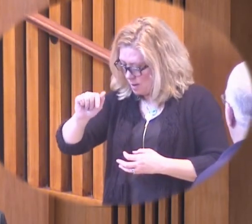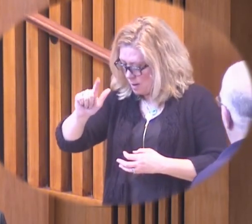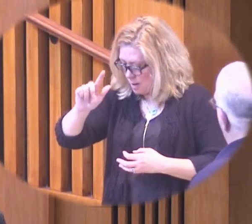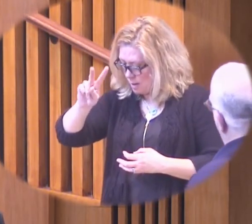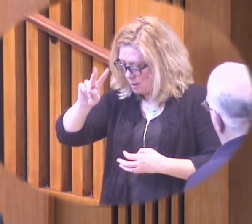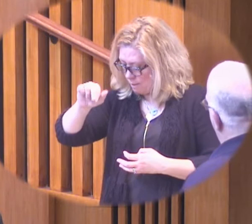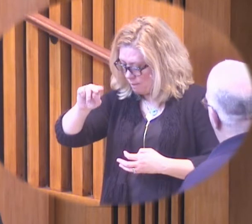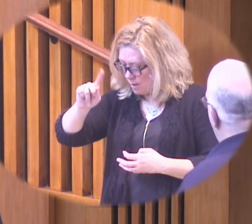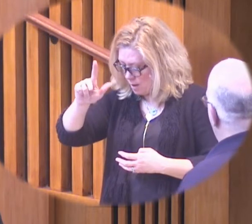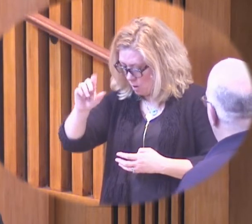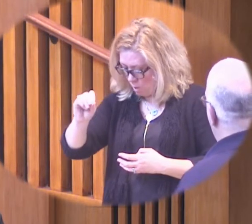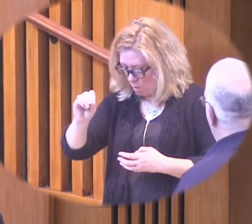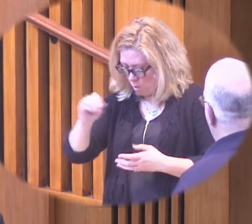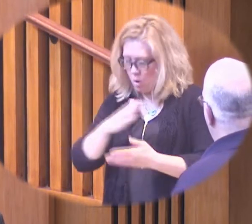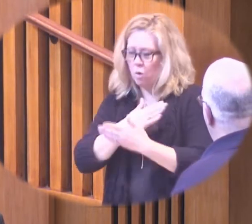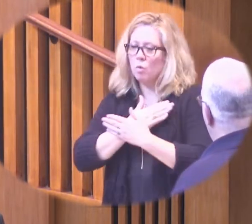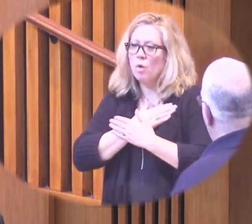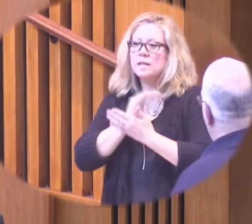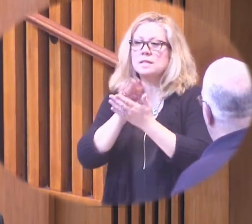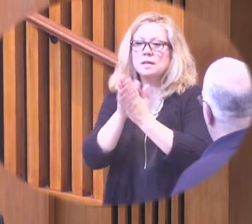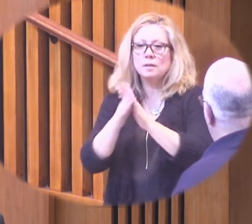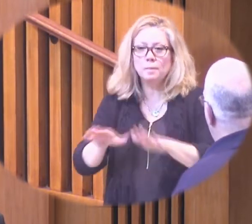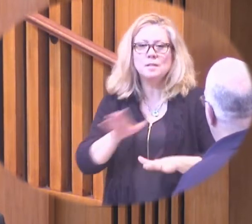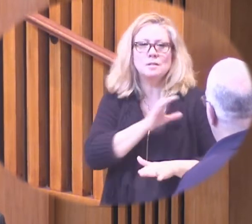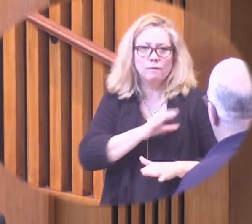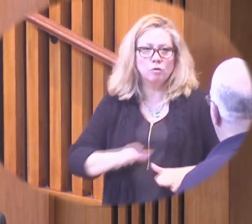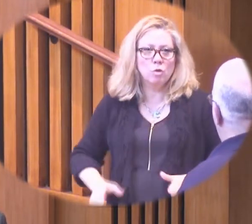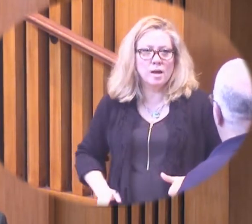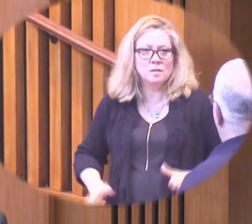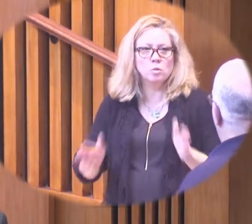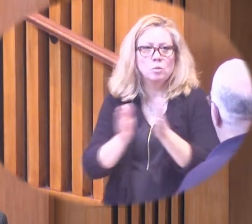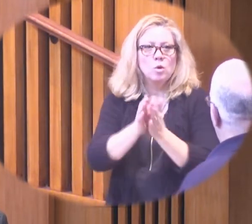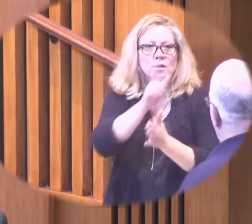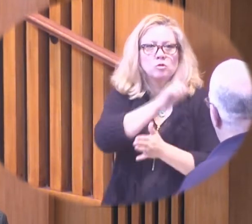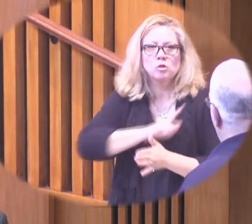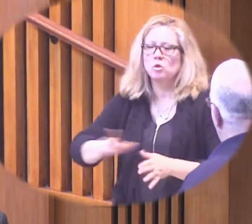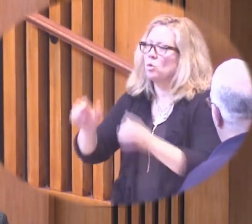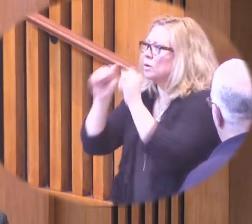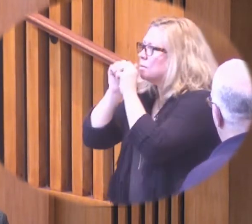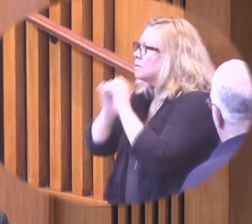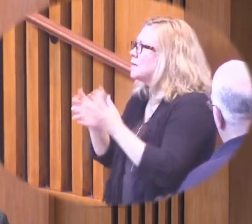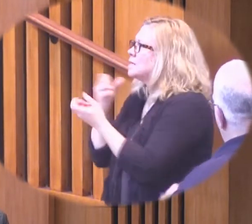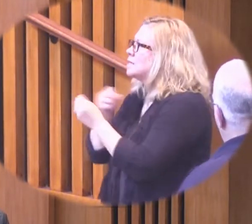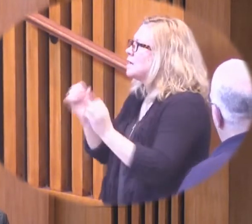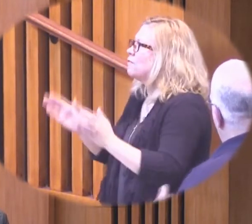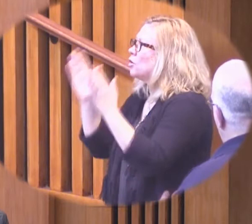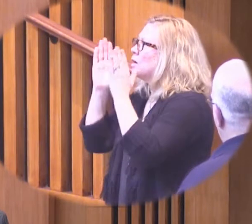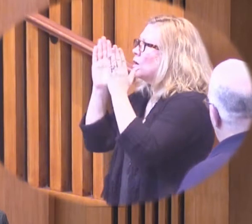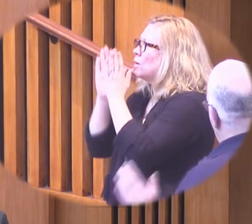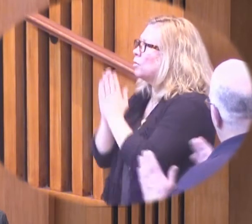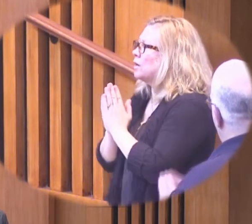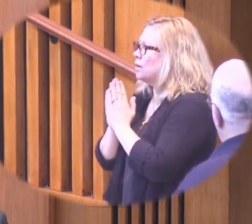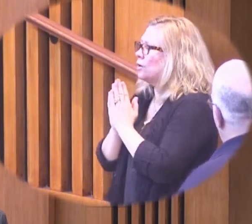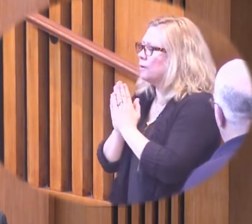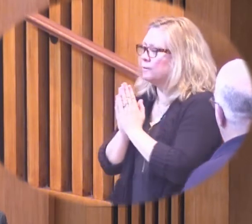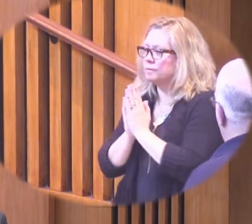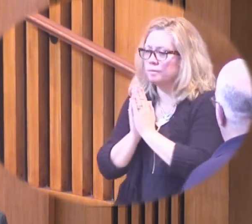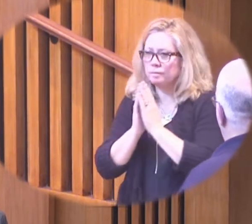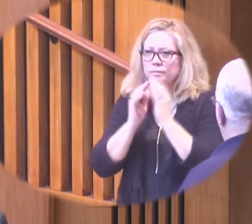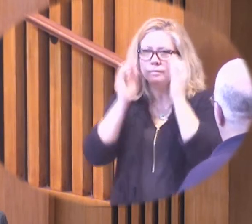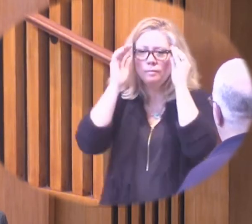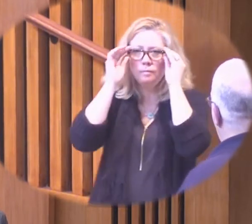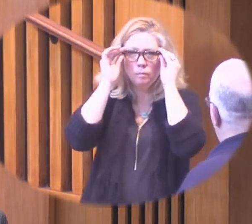Christ. Let us pray to the Lord. Blessed Savior, hear us. Almighty and ever-loving